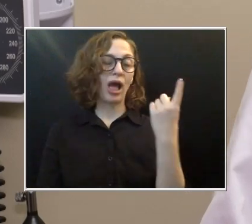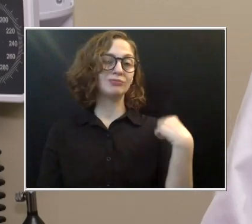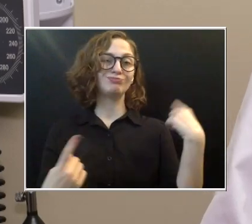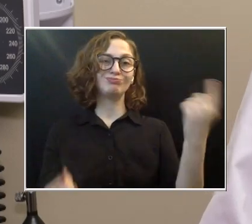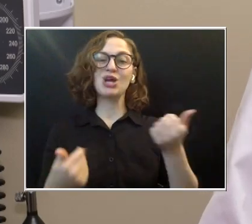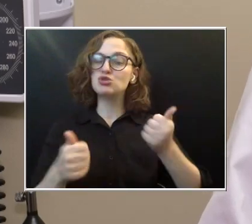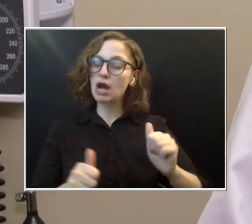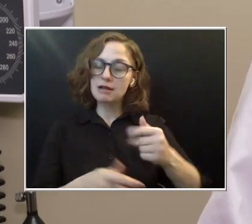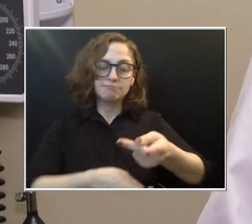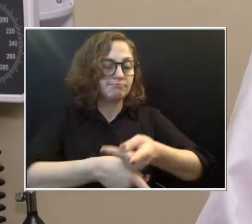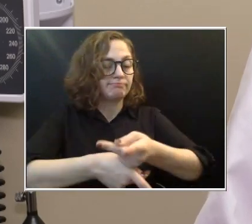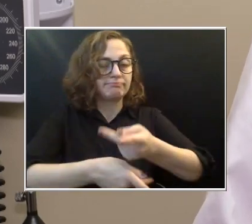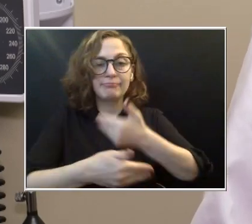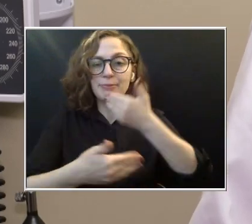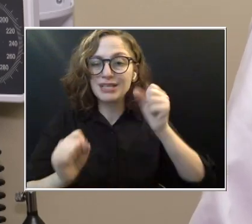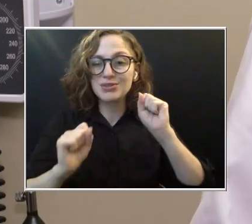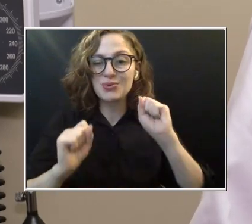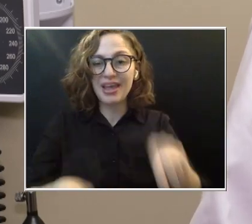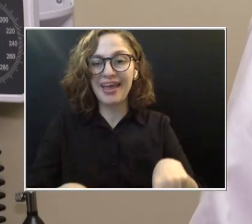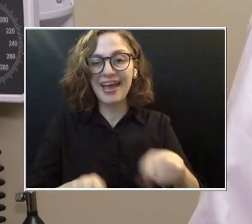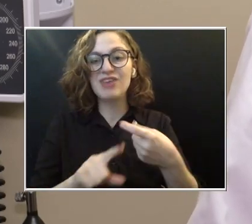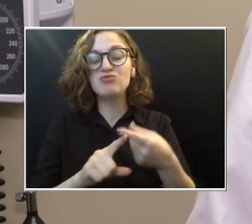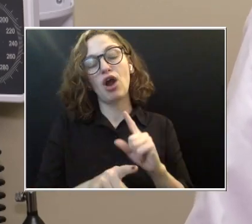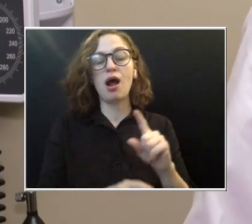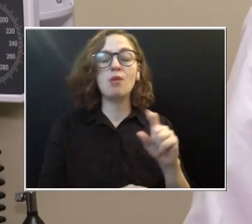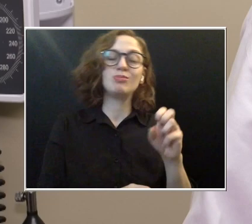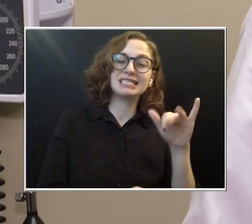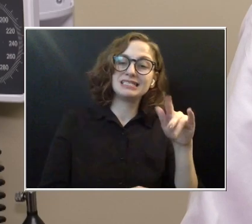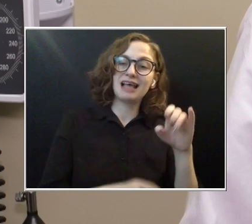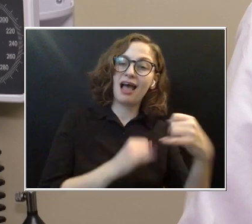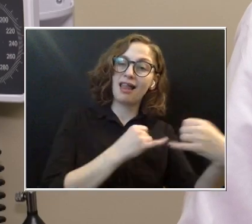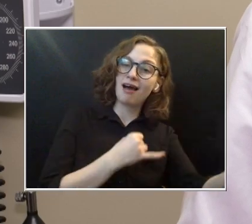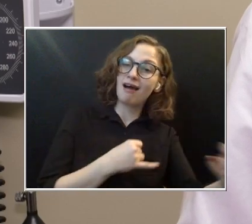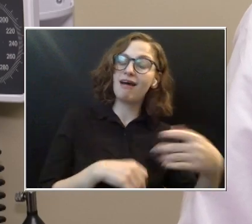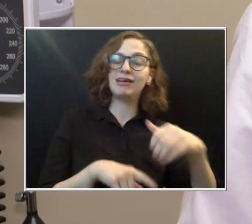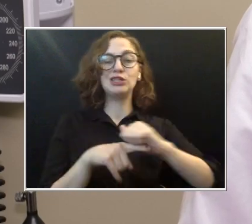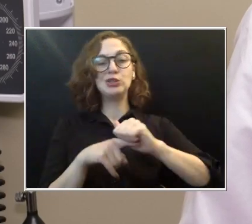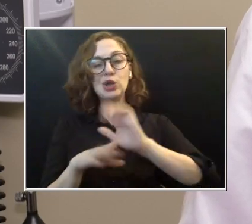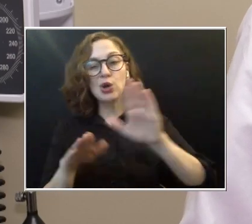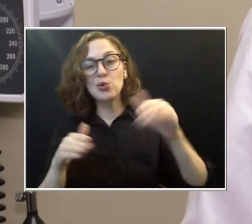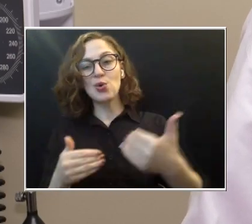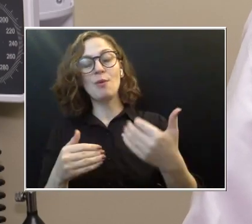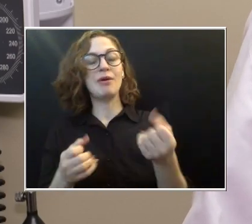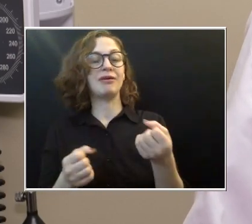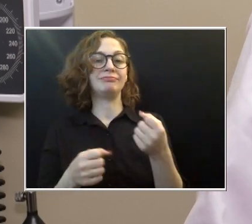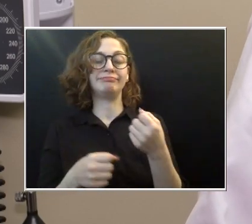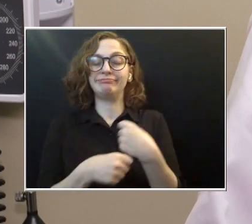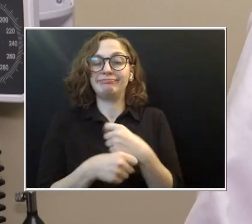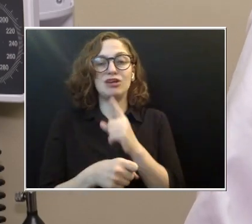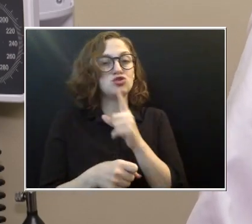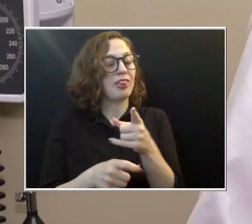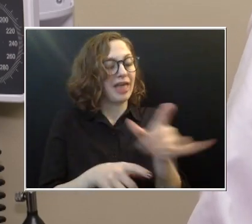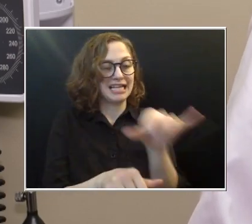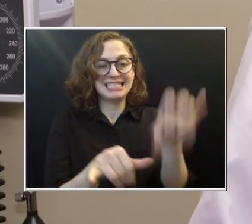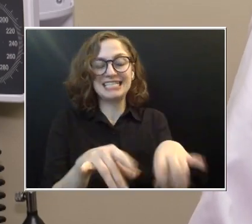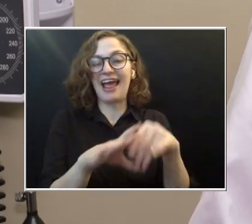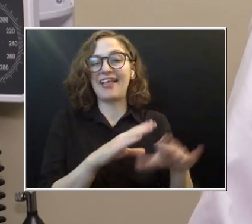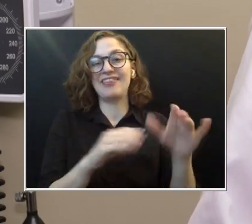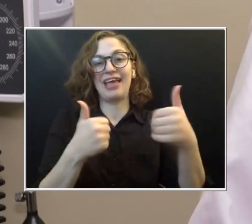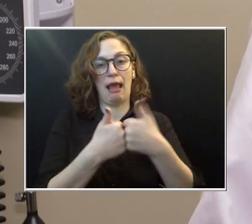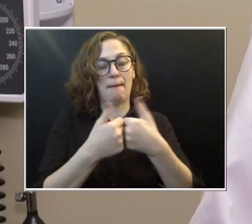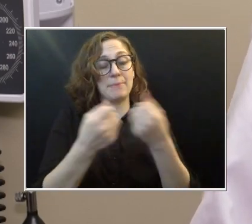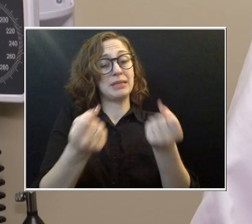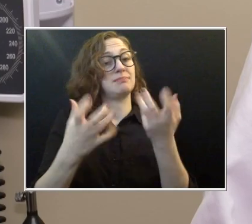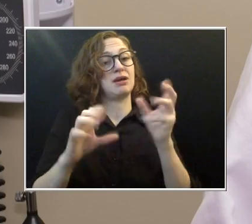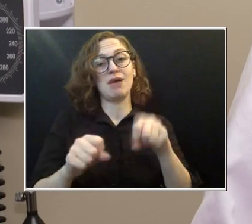from the sideline and the training room and keep them in the game as much as possible and hopefully have a safe, healthy game. And it's going to be a great